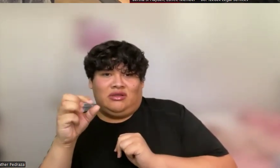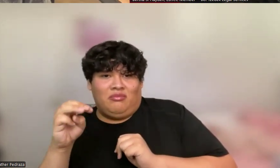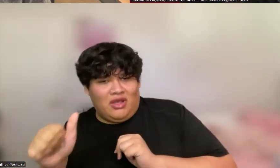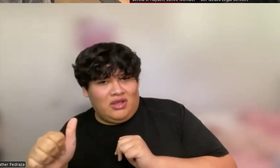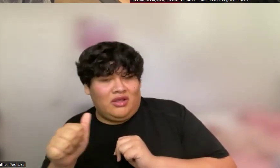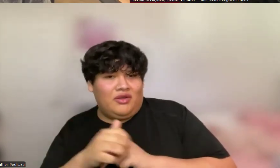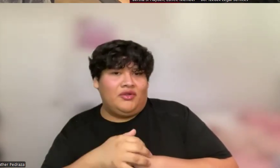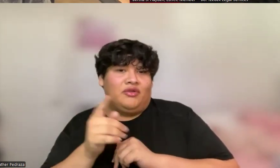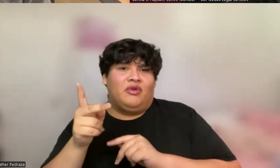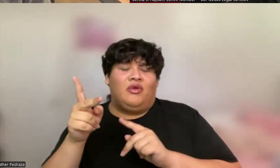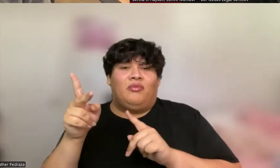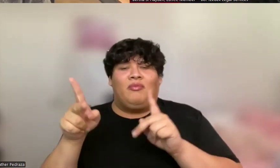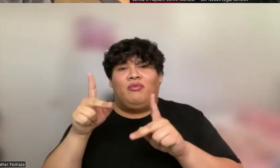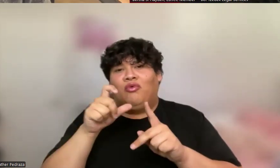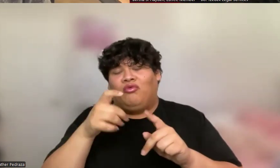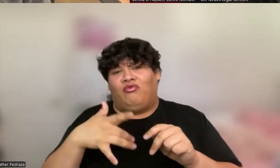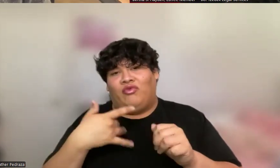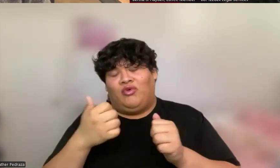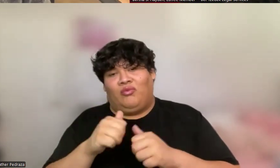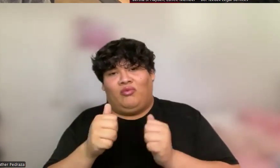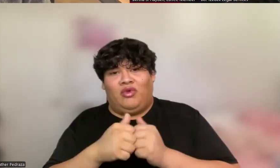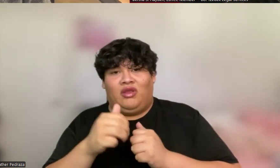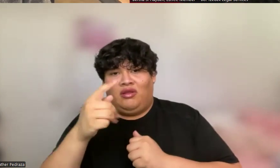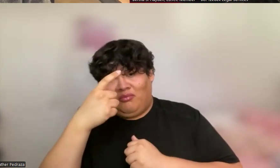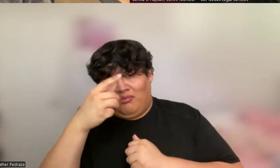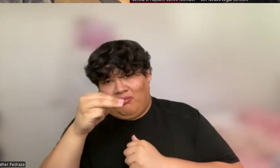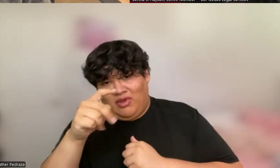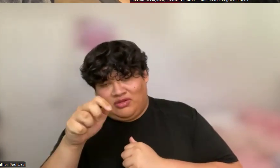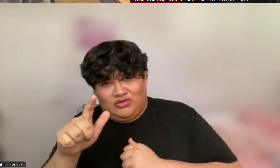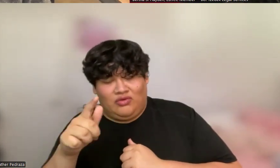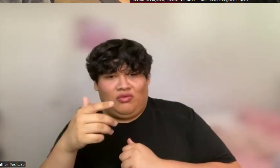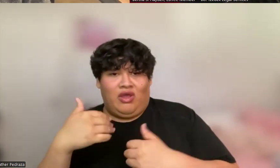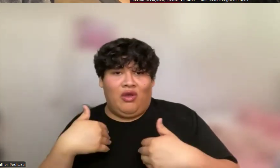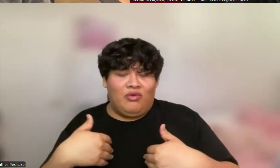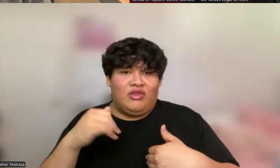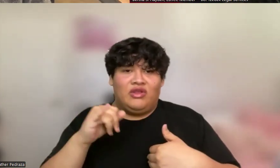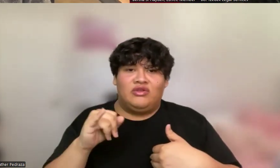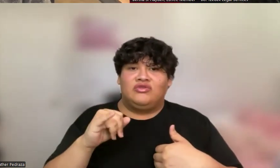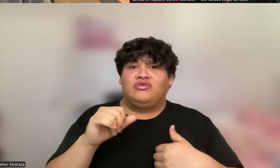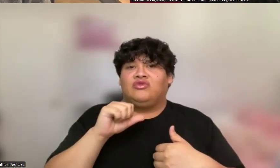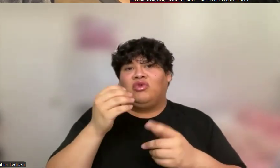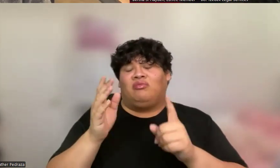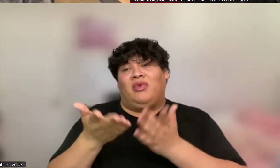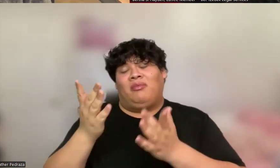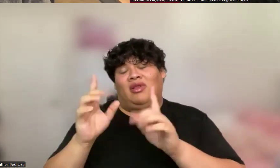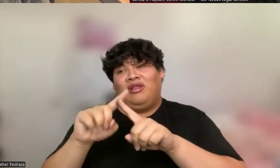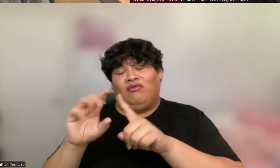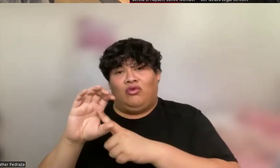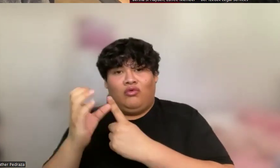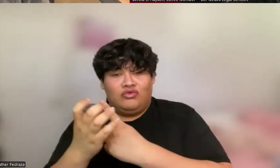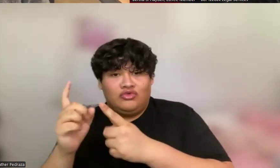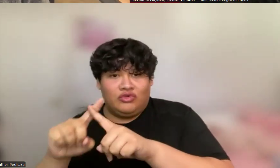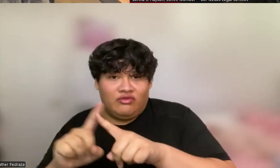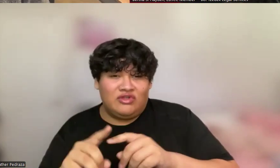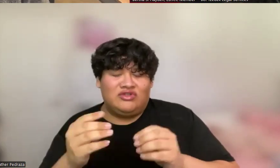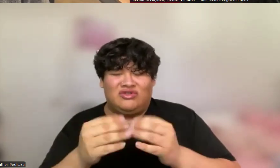issues. Um, that stigma may be even increased depending on like cultural differences. So I think there's a lot of